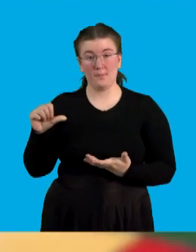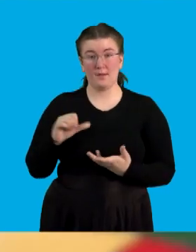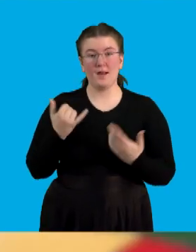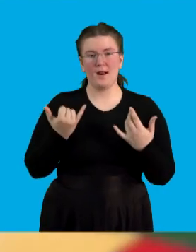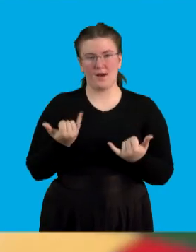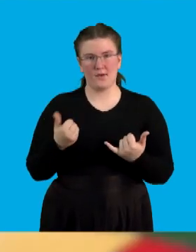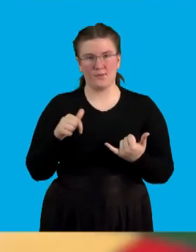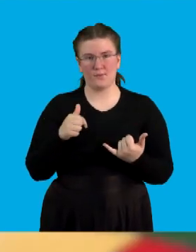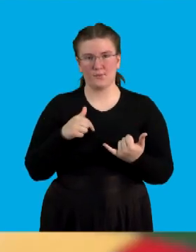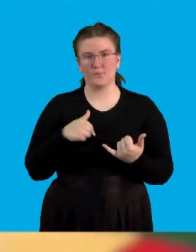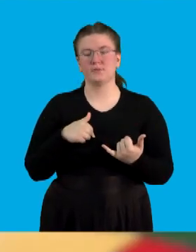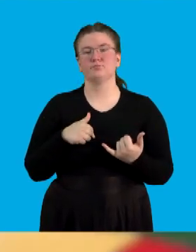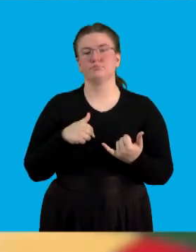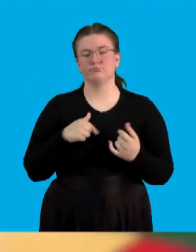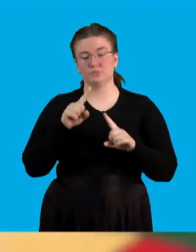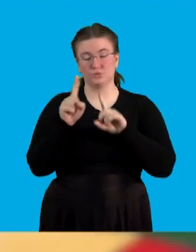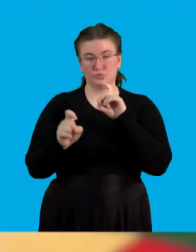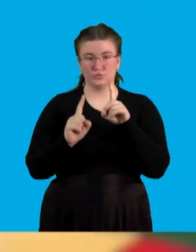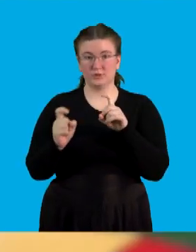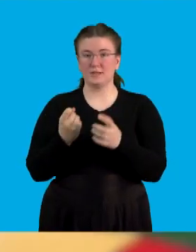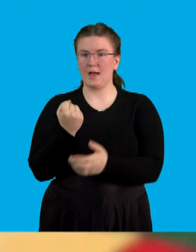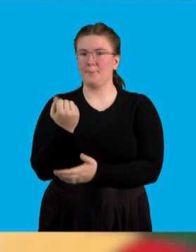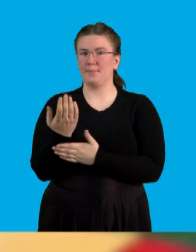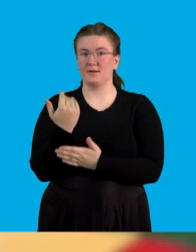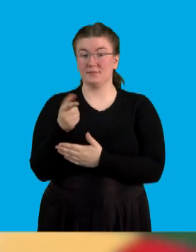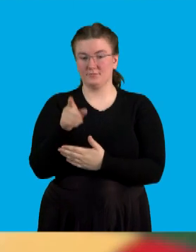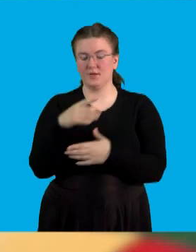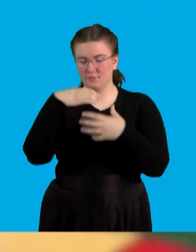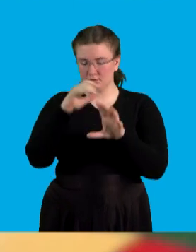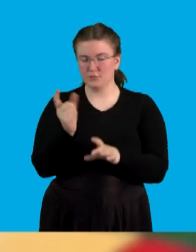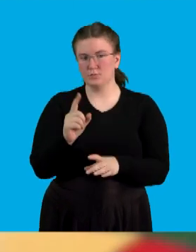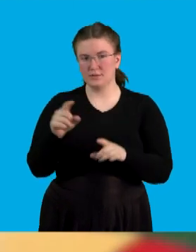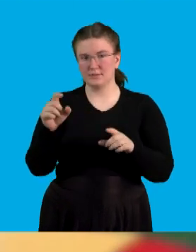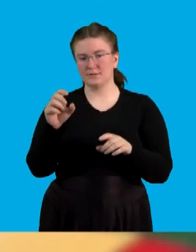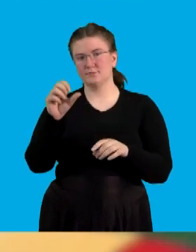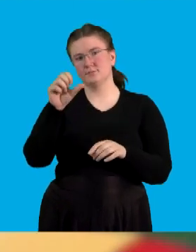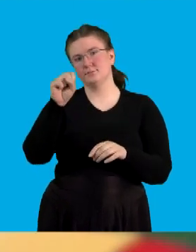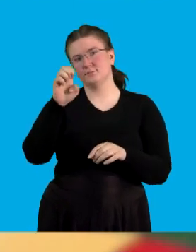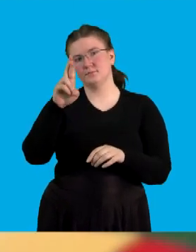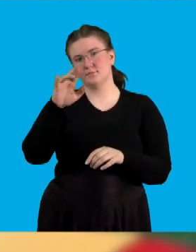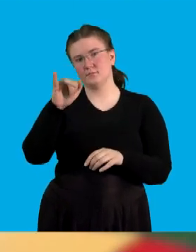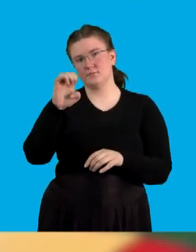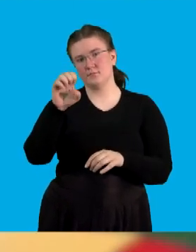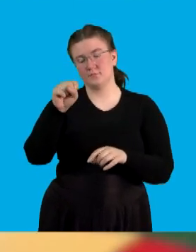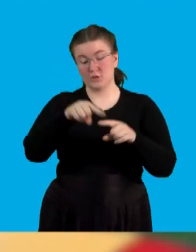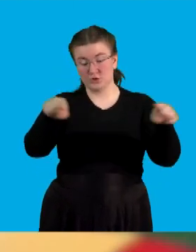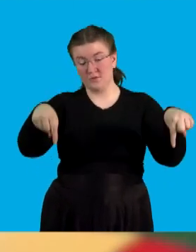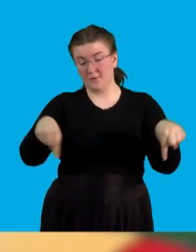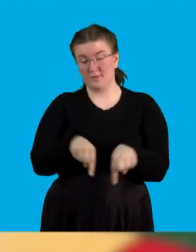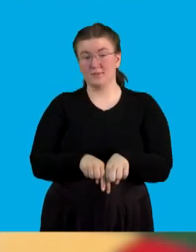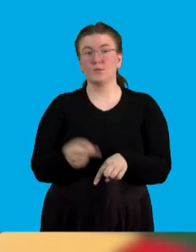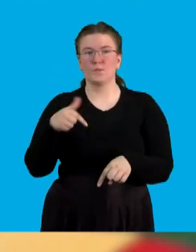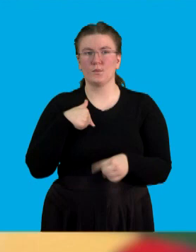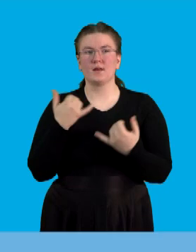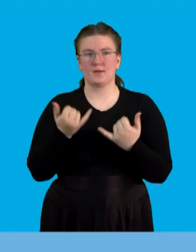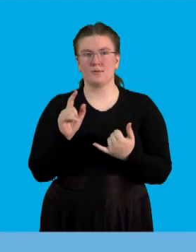Welcome back. So now to our application questions, and they're still based on a series circuit. So the first question, we